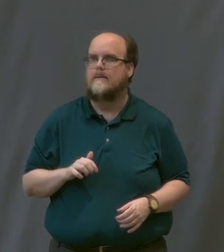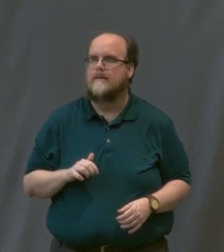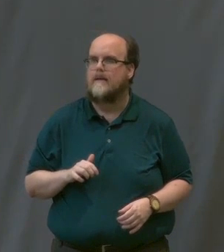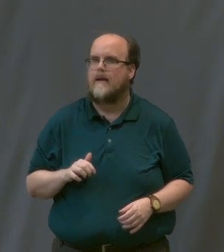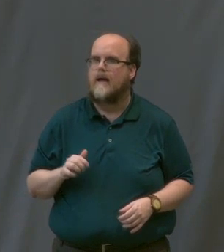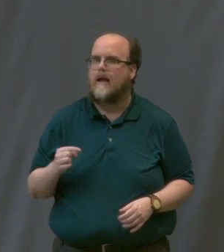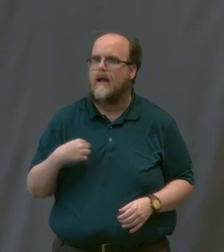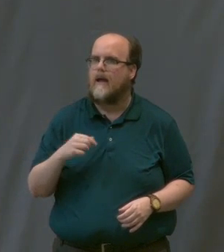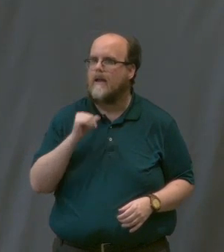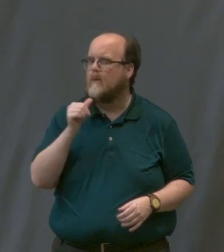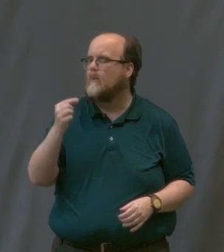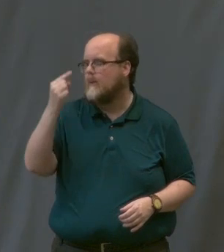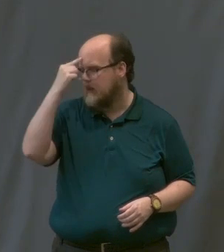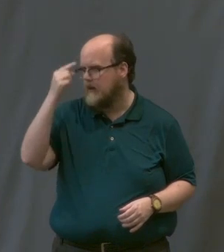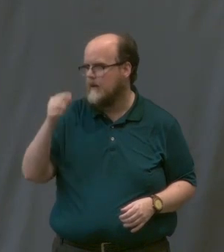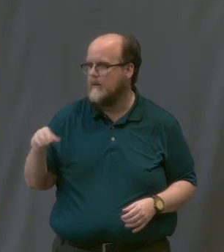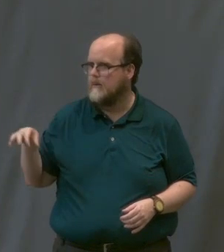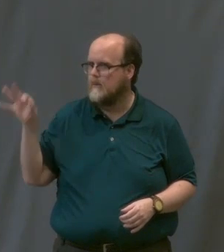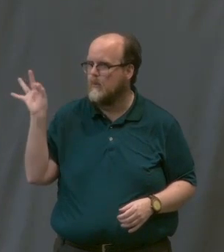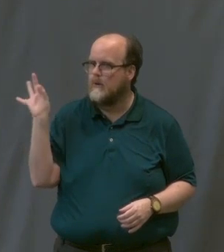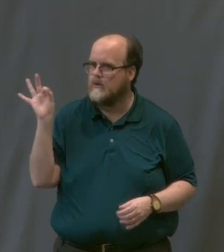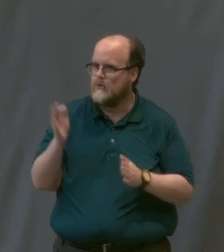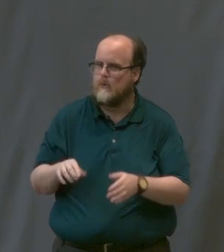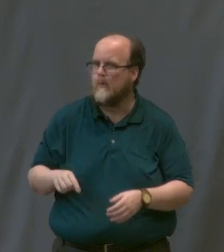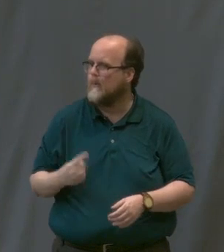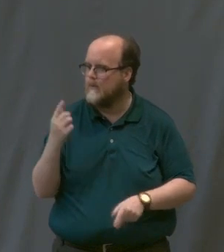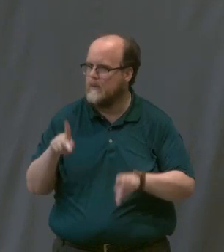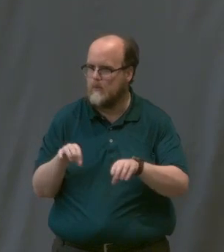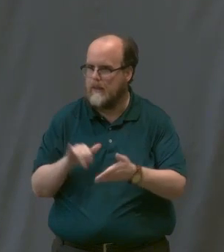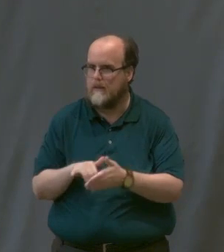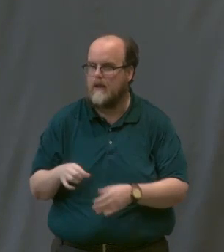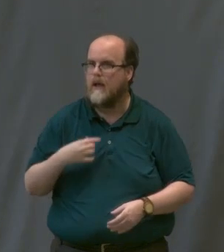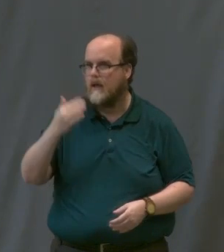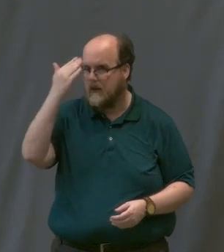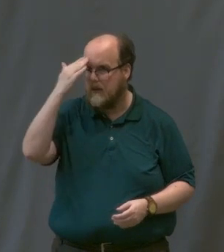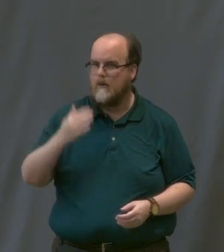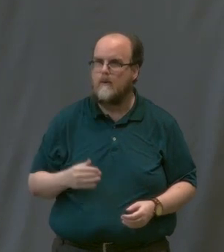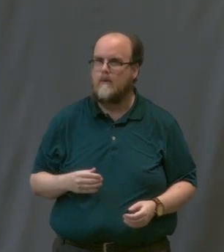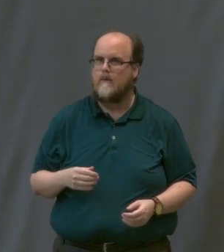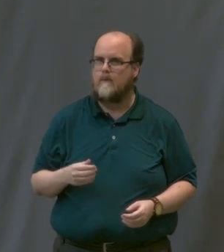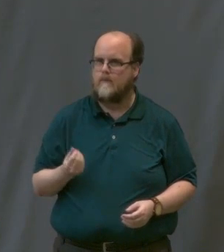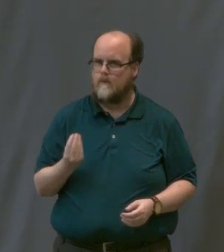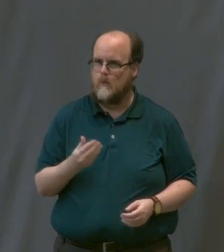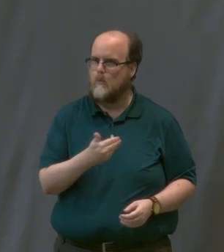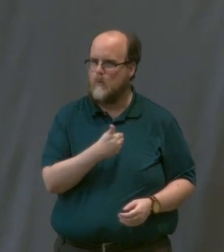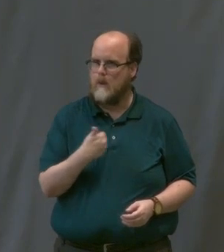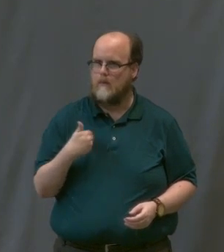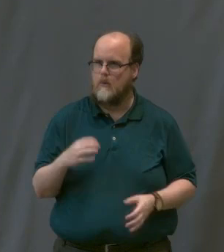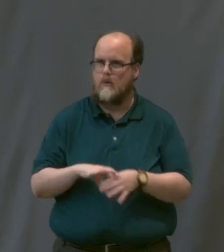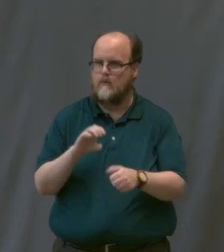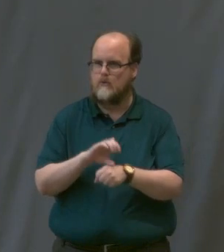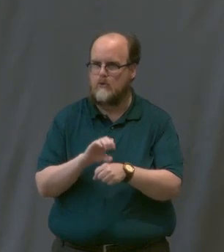I don't think preachers are the only people who do this. I know several members of the